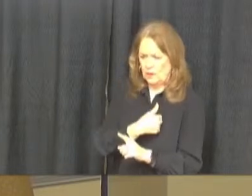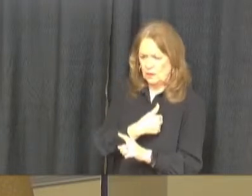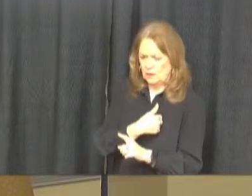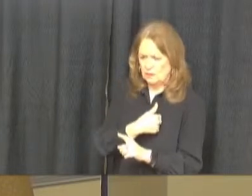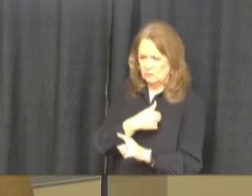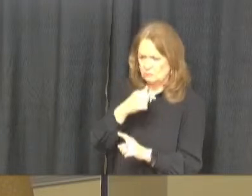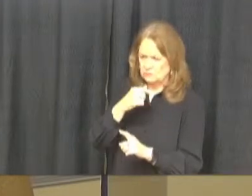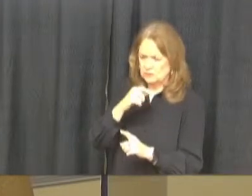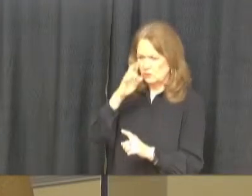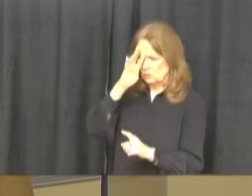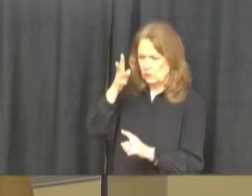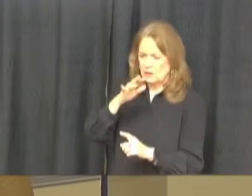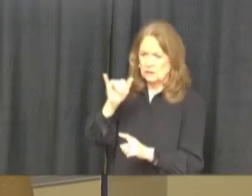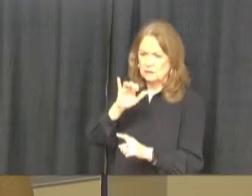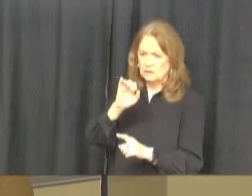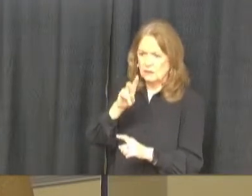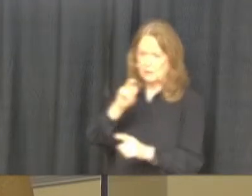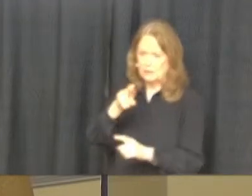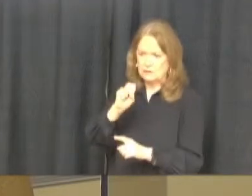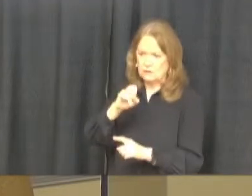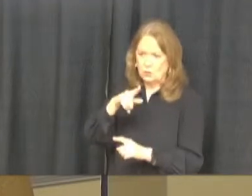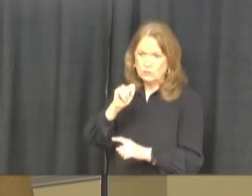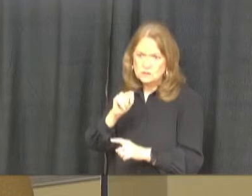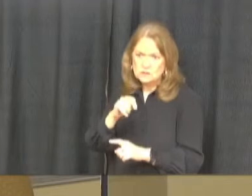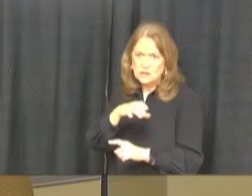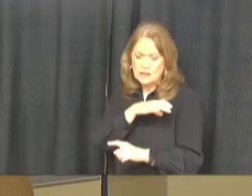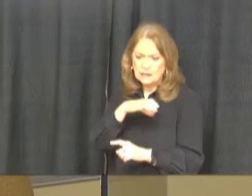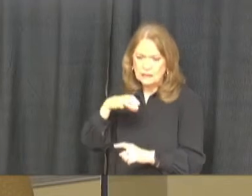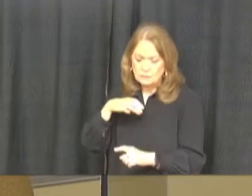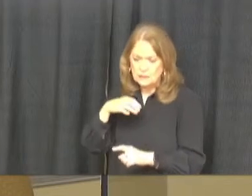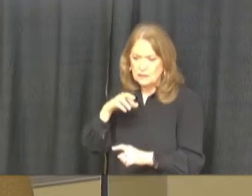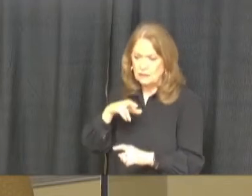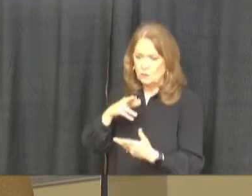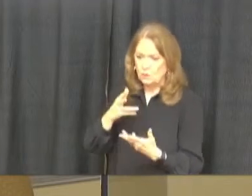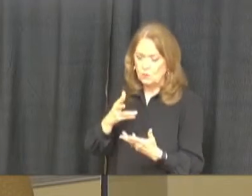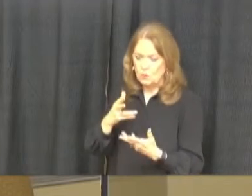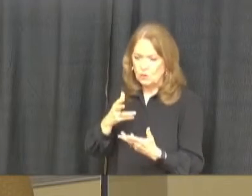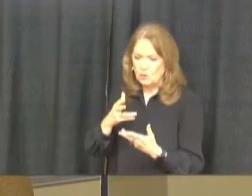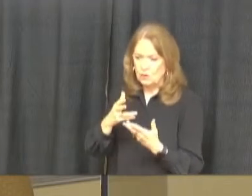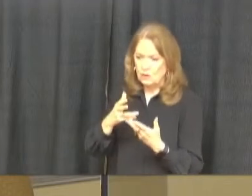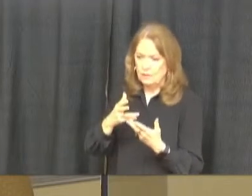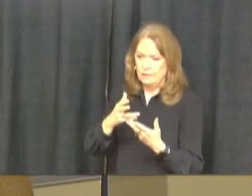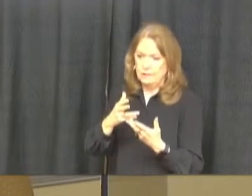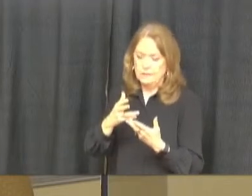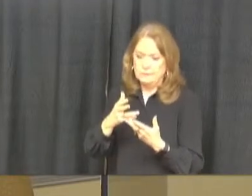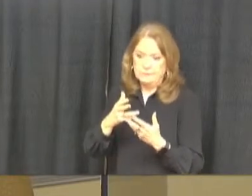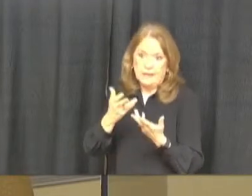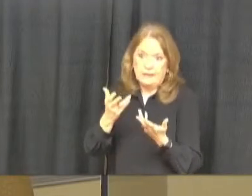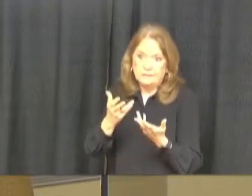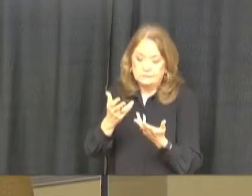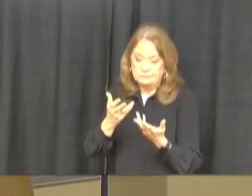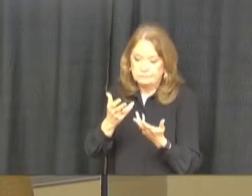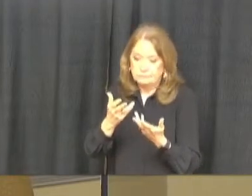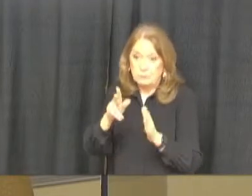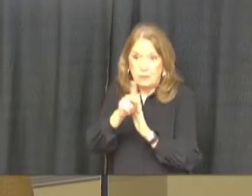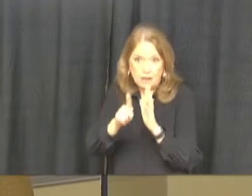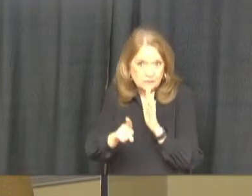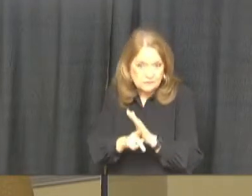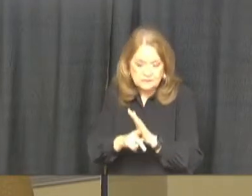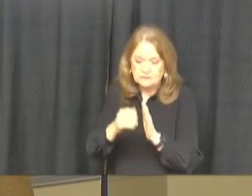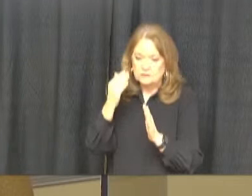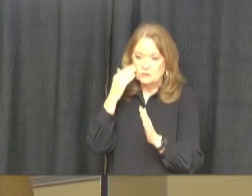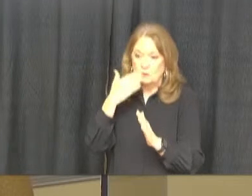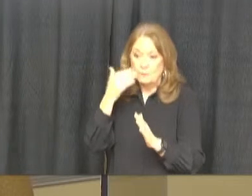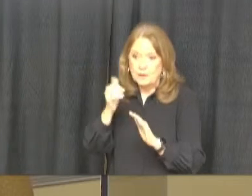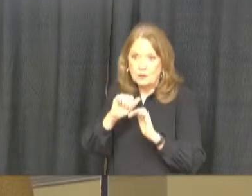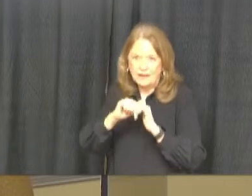creating like a oversight committee or publishing impact and use policies, or to know better